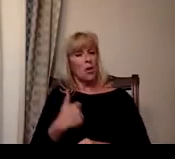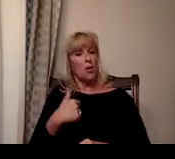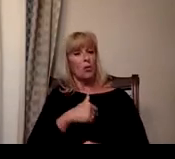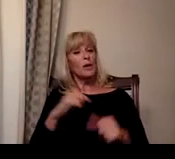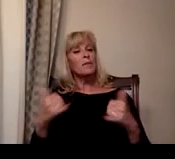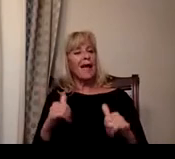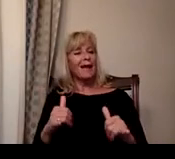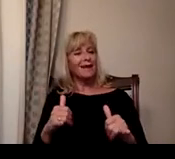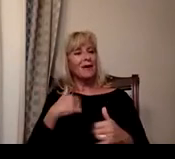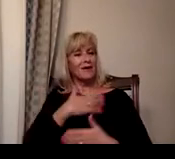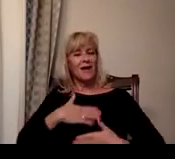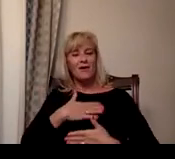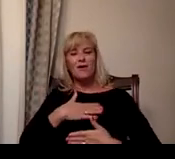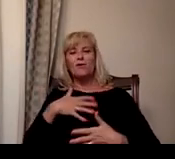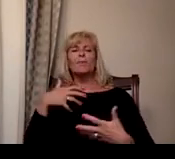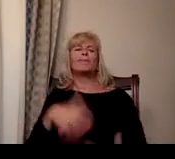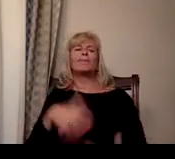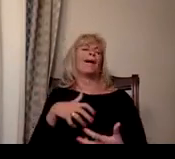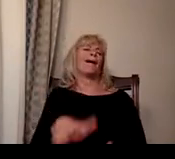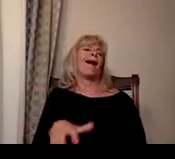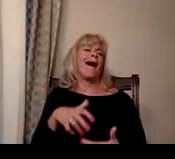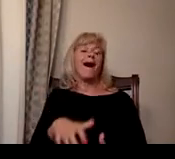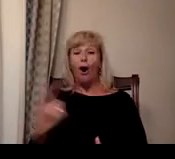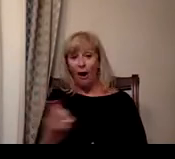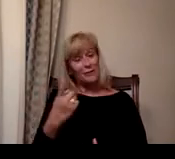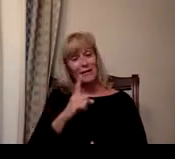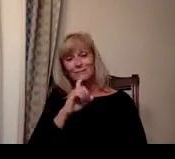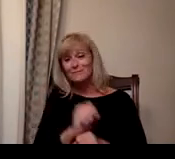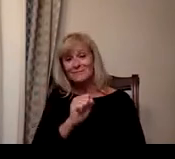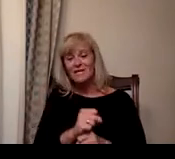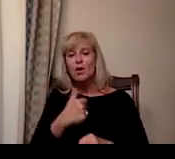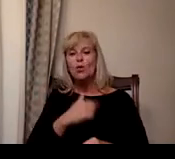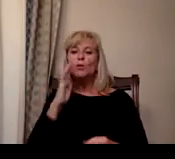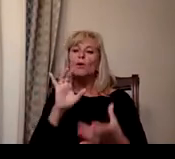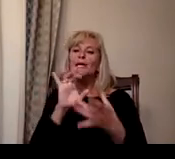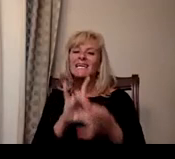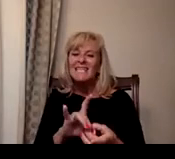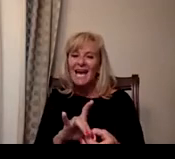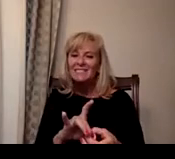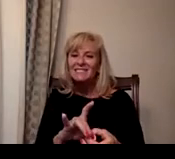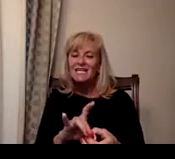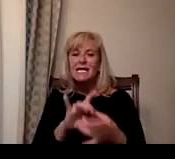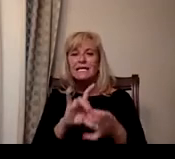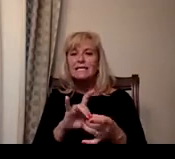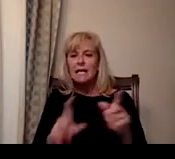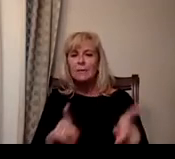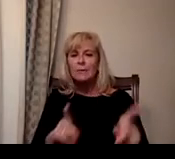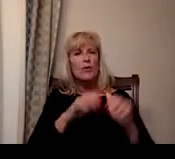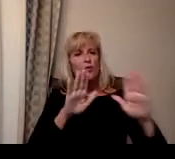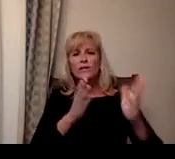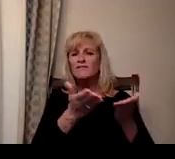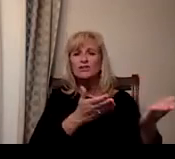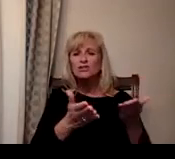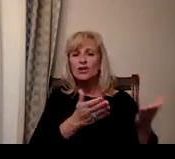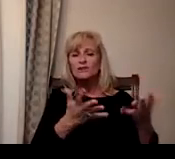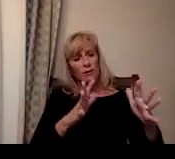we have fun. We belly laugh all the time. We are going to connect. We're going to connect people with great services. We're